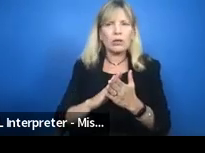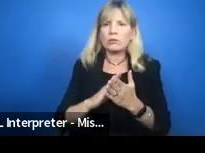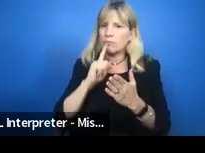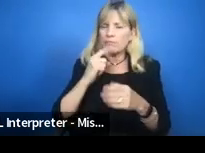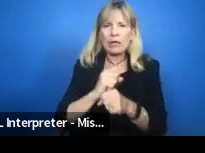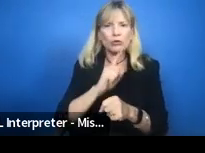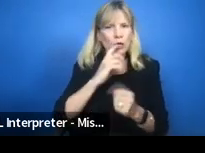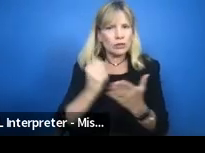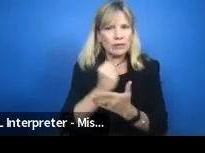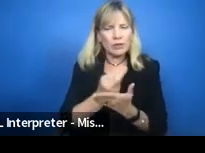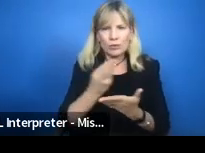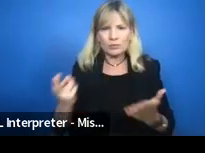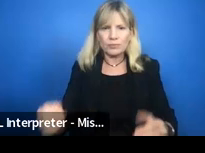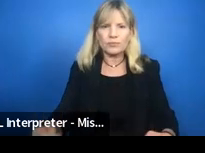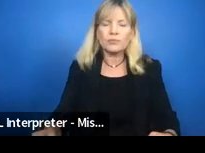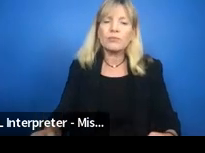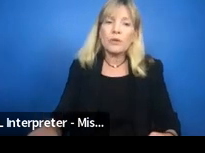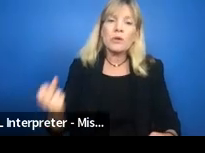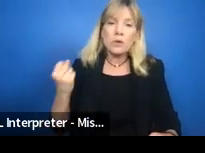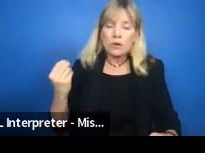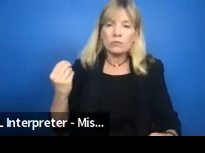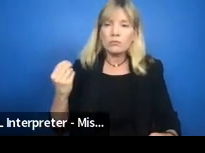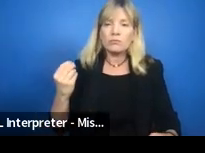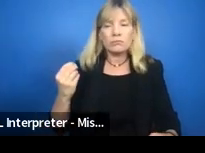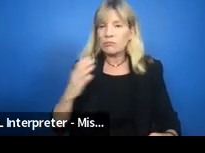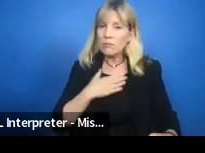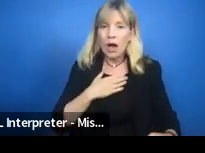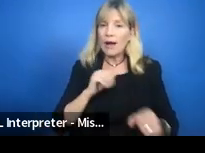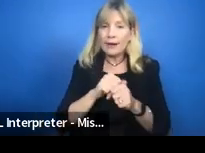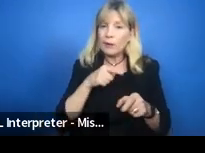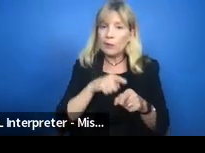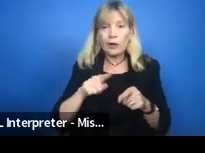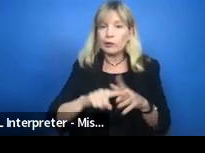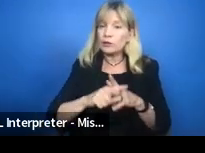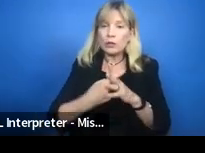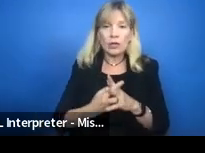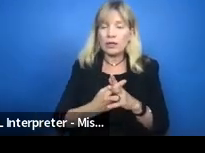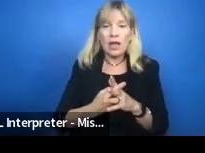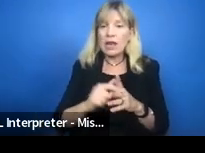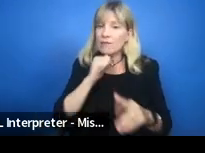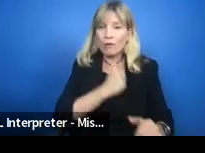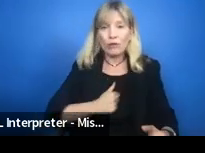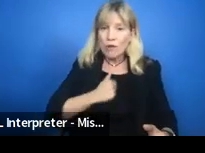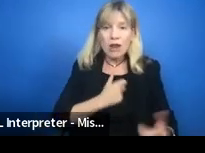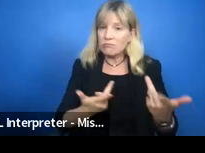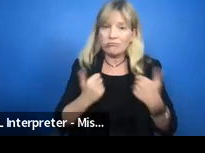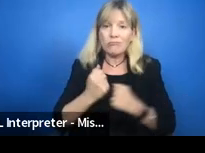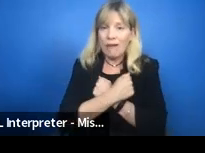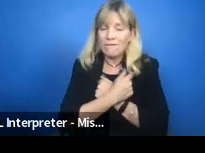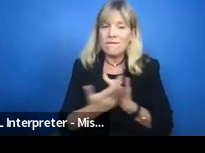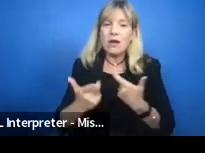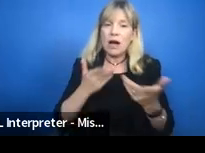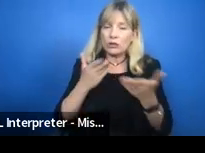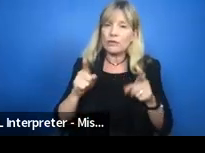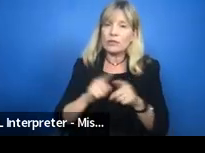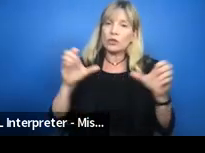advantage of this resource. And so a career path opened before me, and I haven't looked back. I served as a